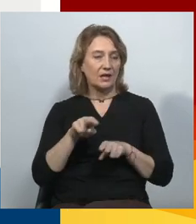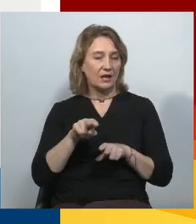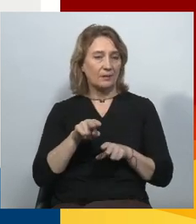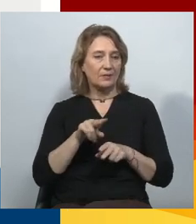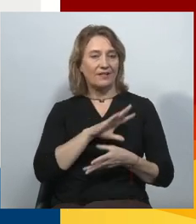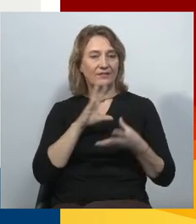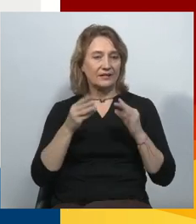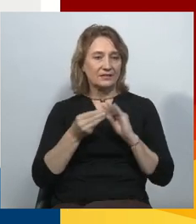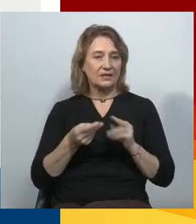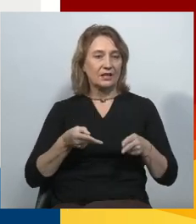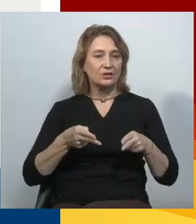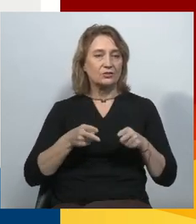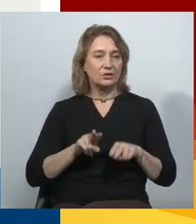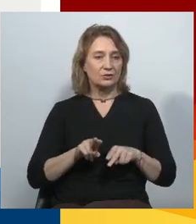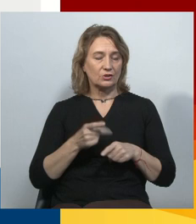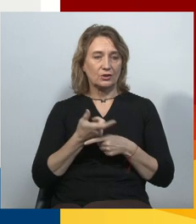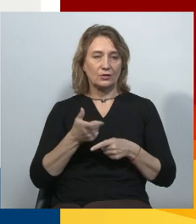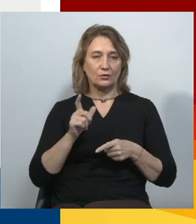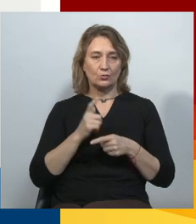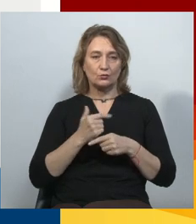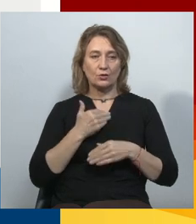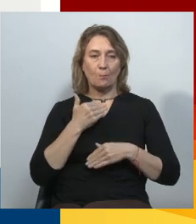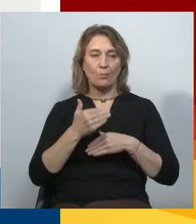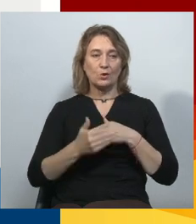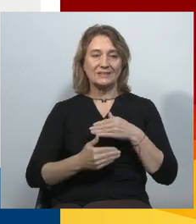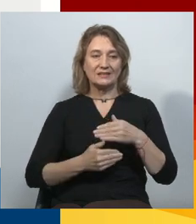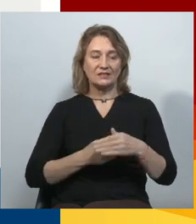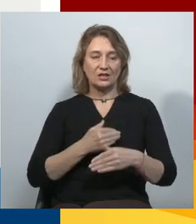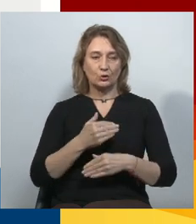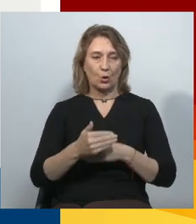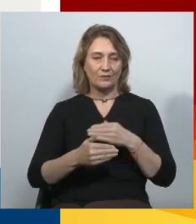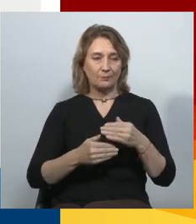news from real news. And we hope that these results